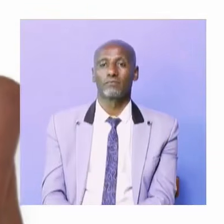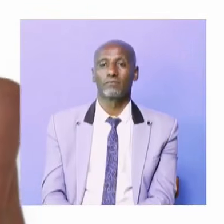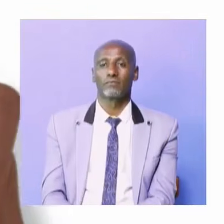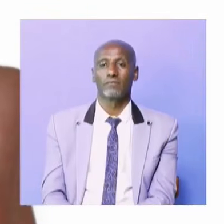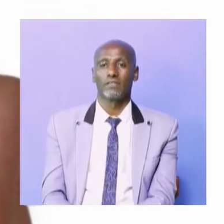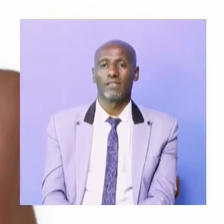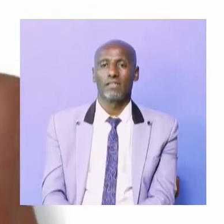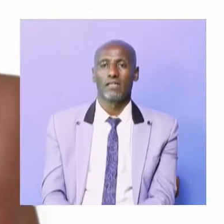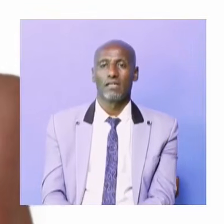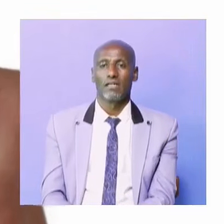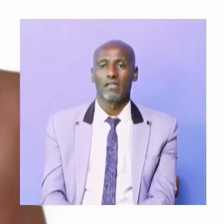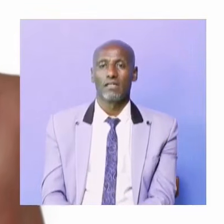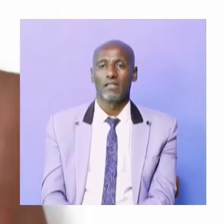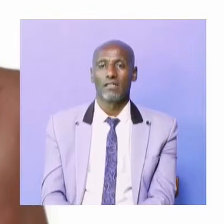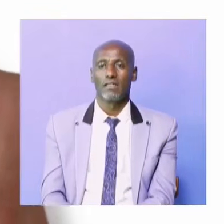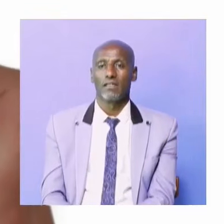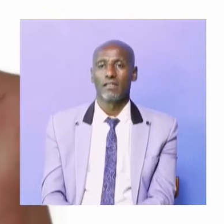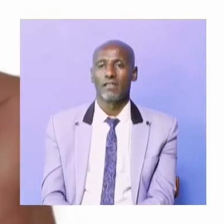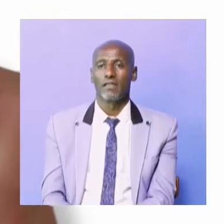every